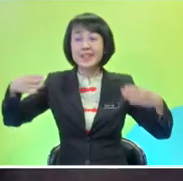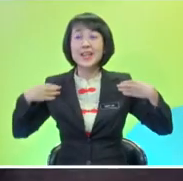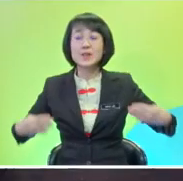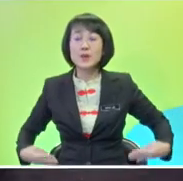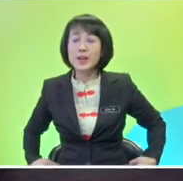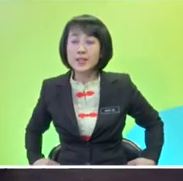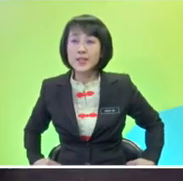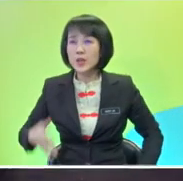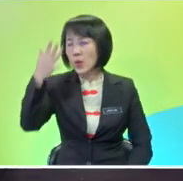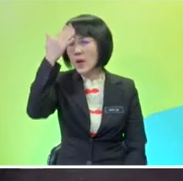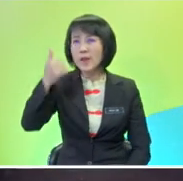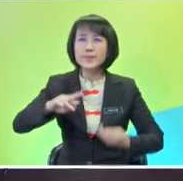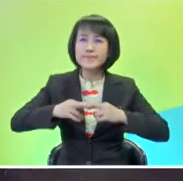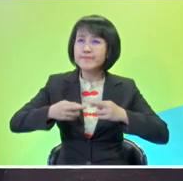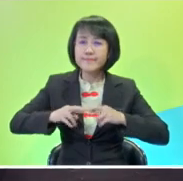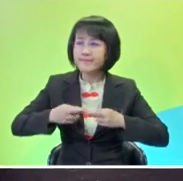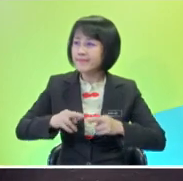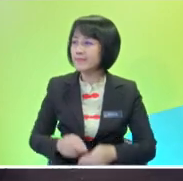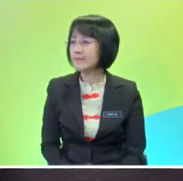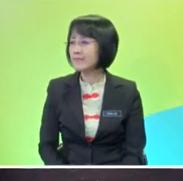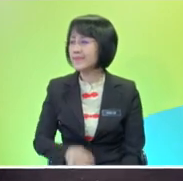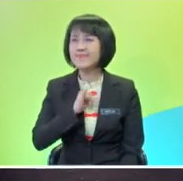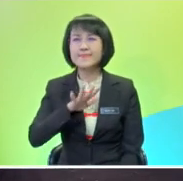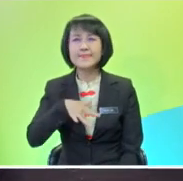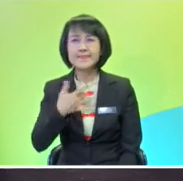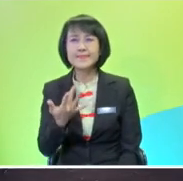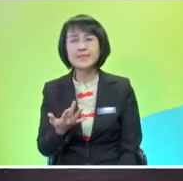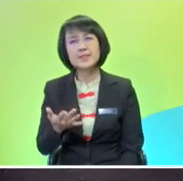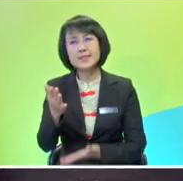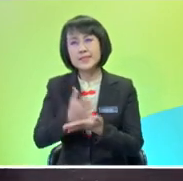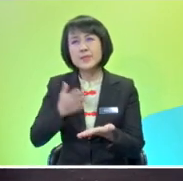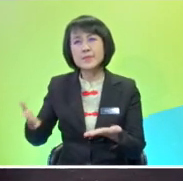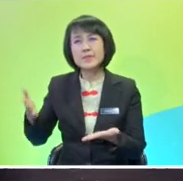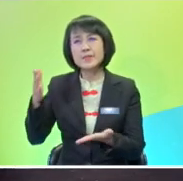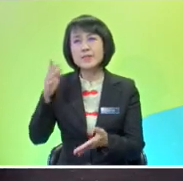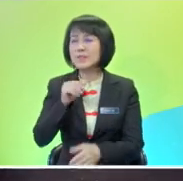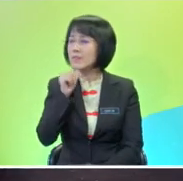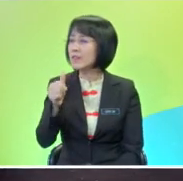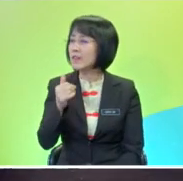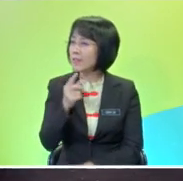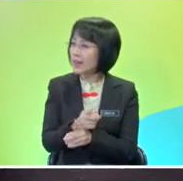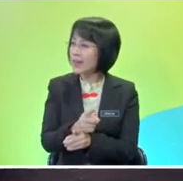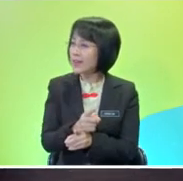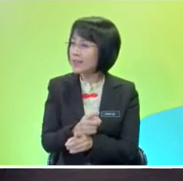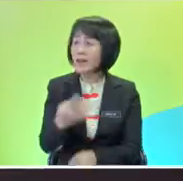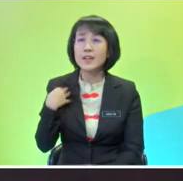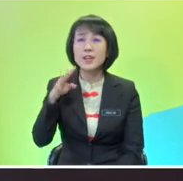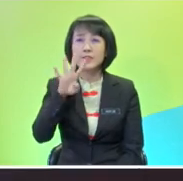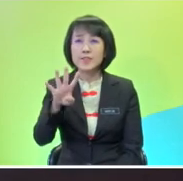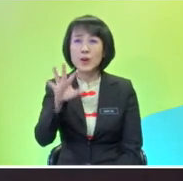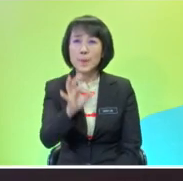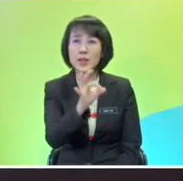teacher? I feel like something is not right. So I have got four buttons here. Okay. If you touch the green